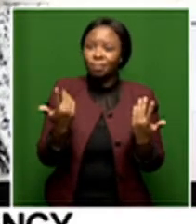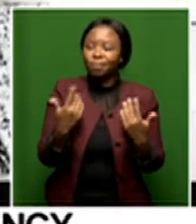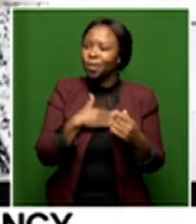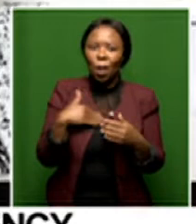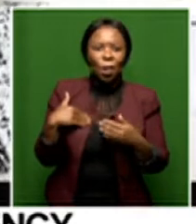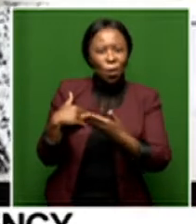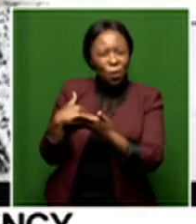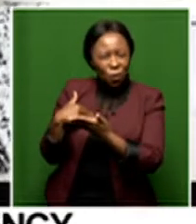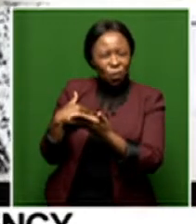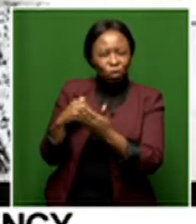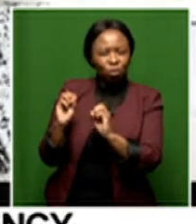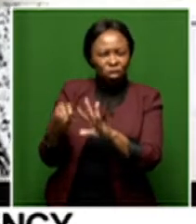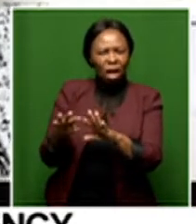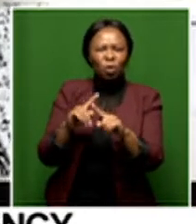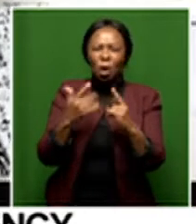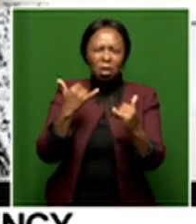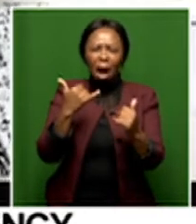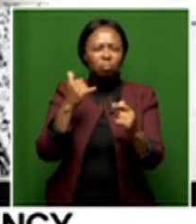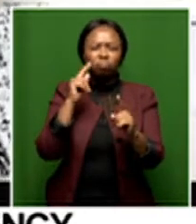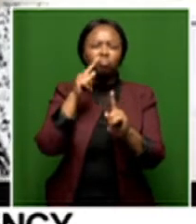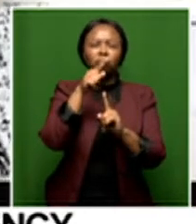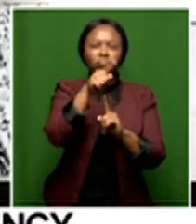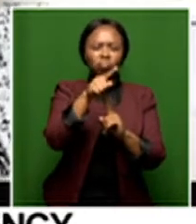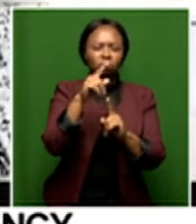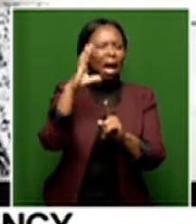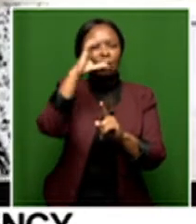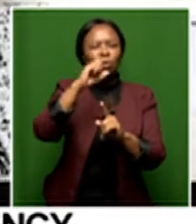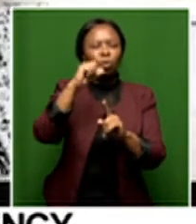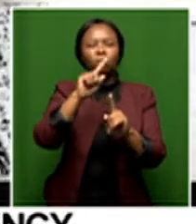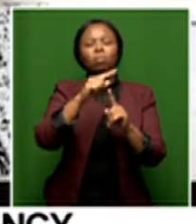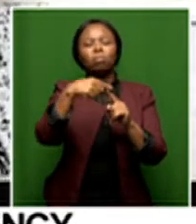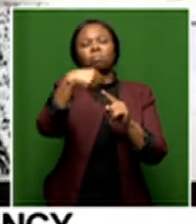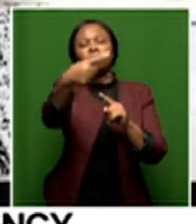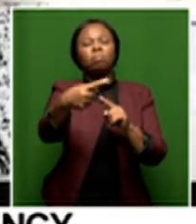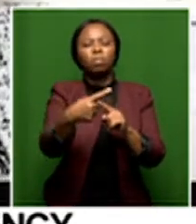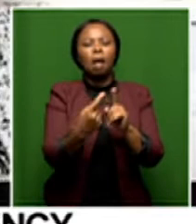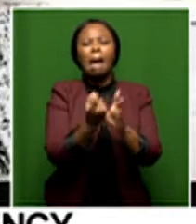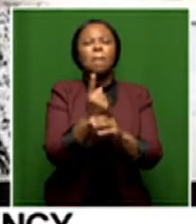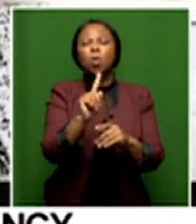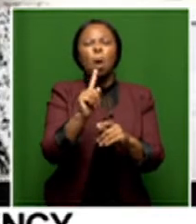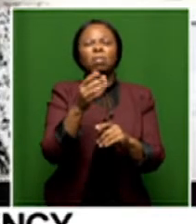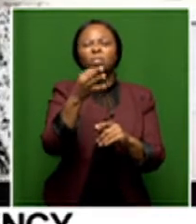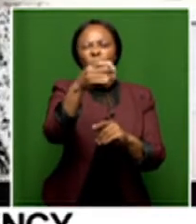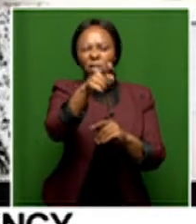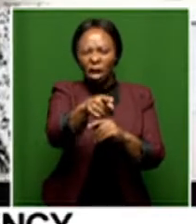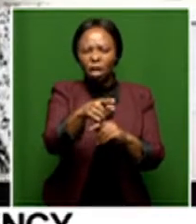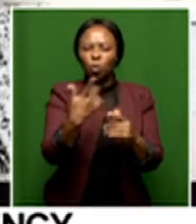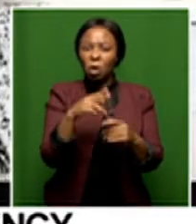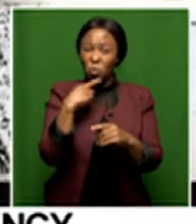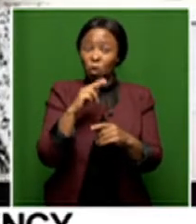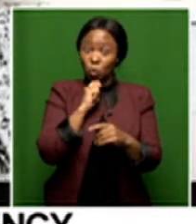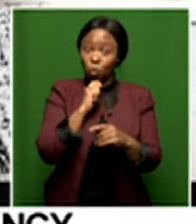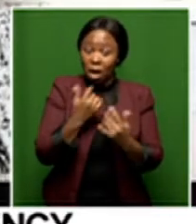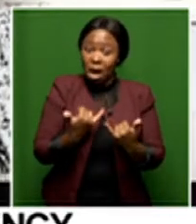rollout. What are the projections? What are the predictions with regard to a third wave and a reality with regard to this?